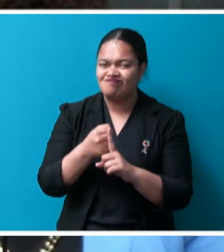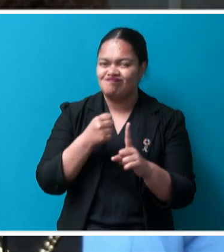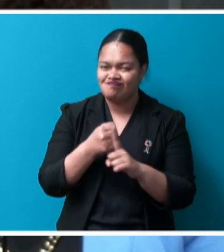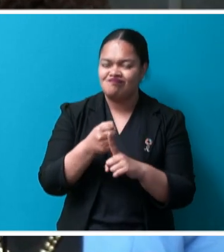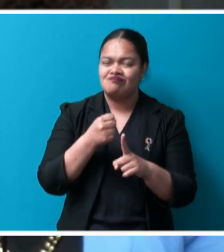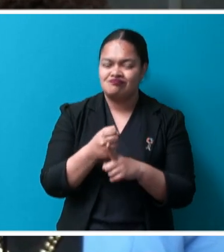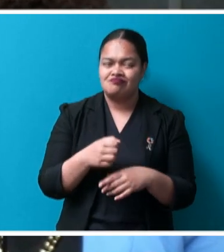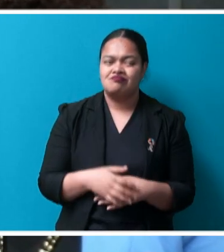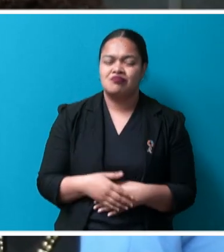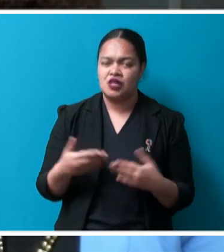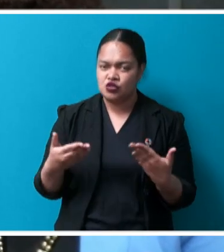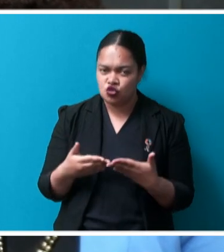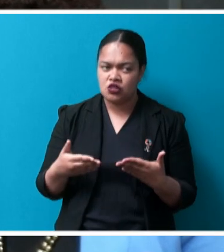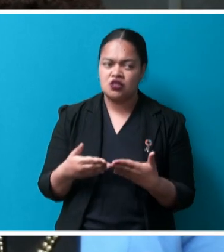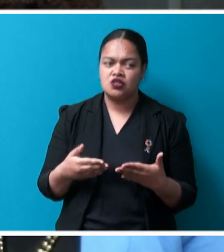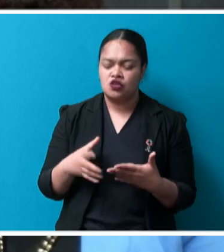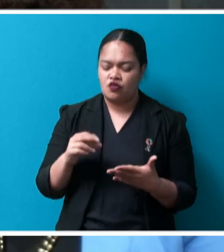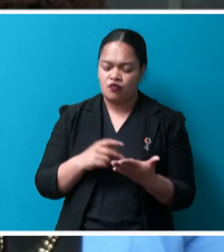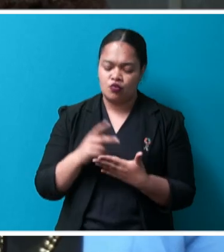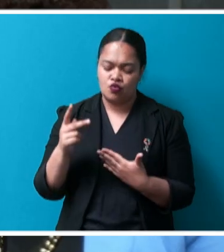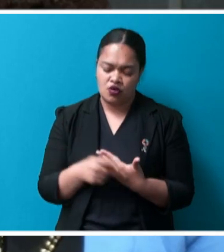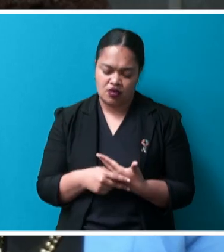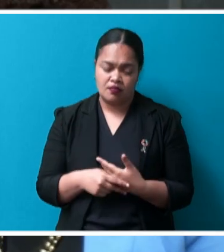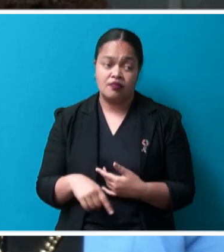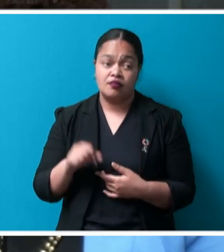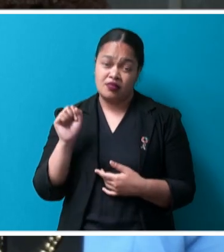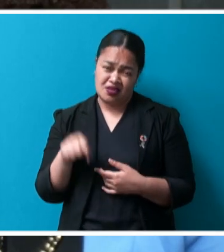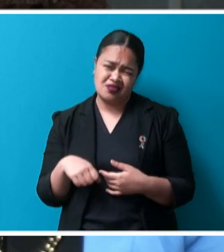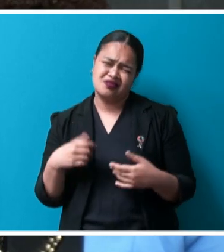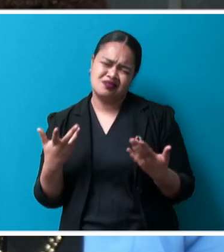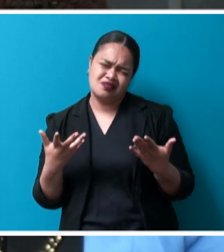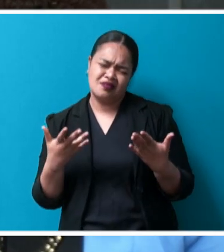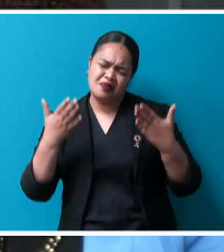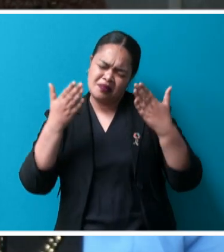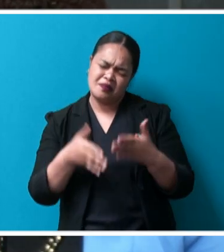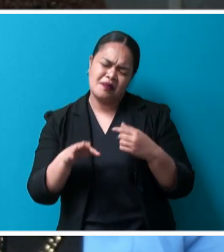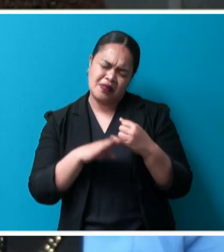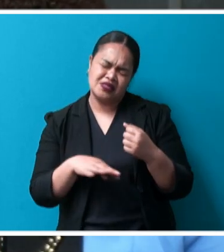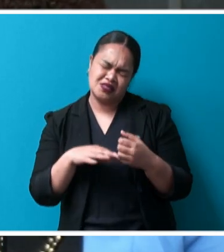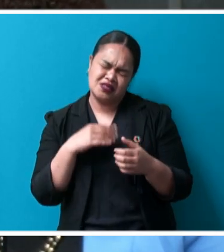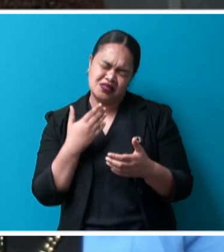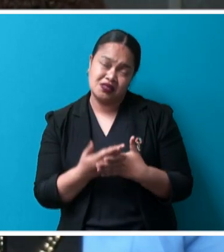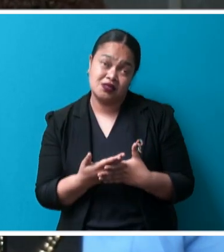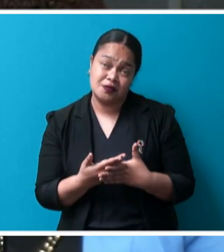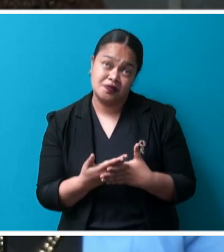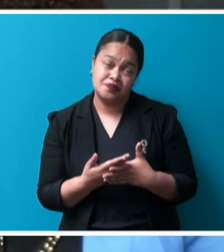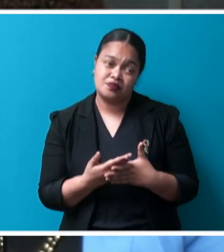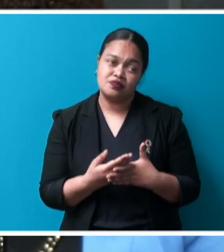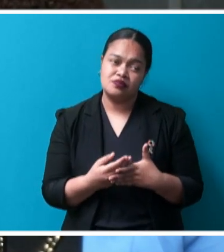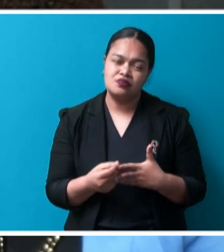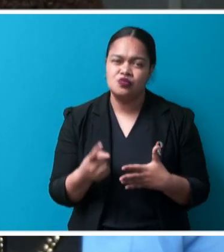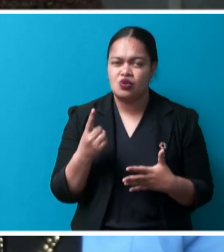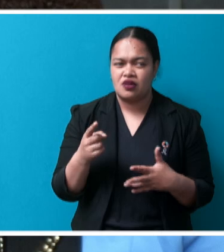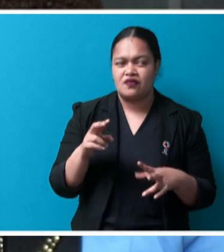the introduction of the program. It is basically one of the